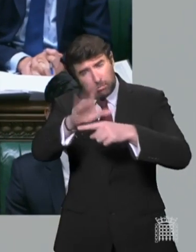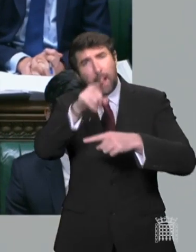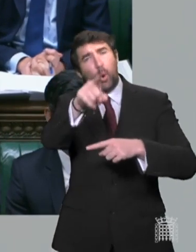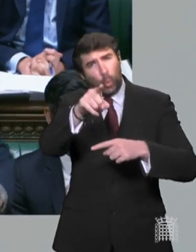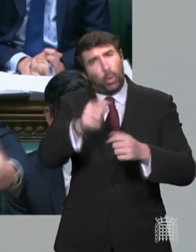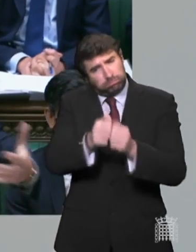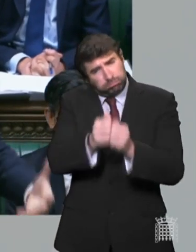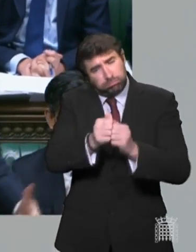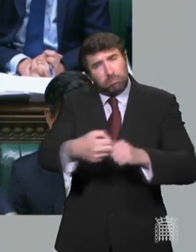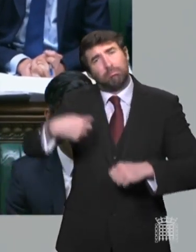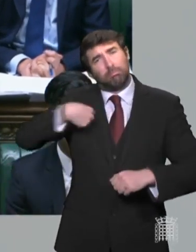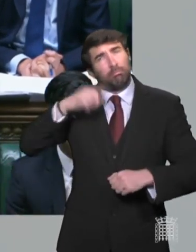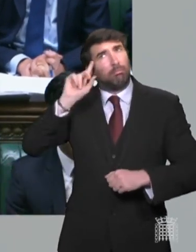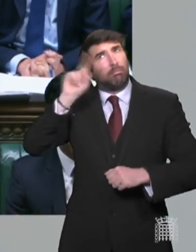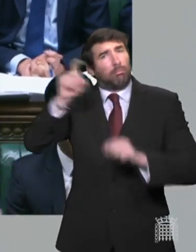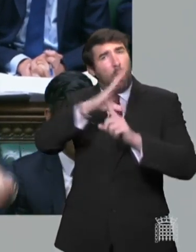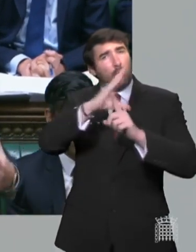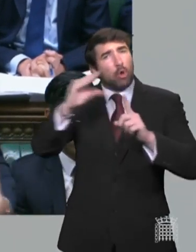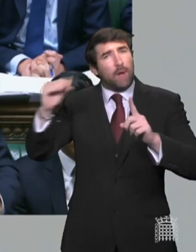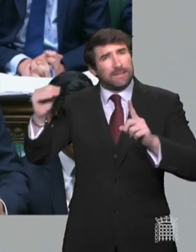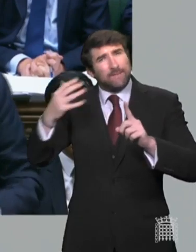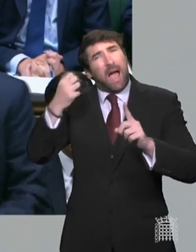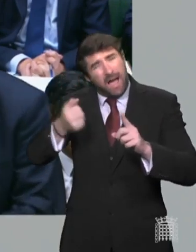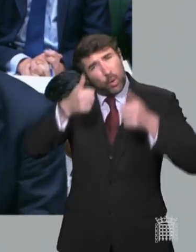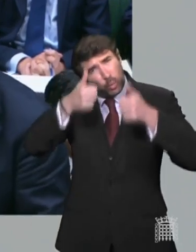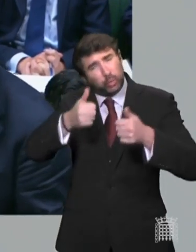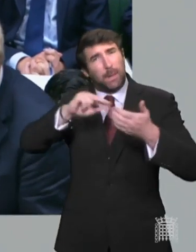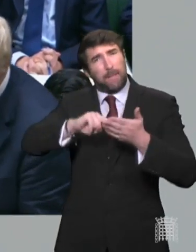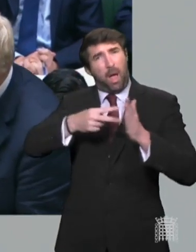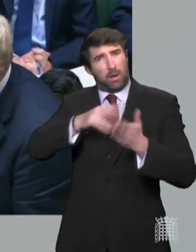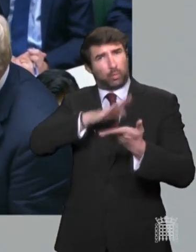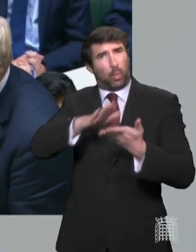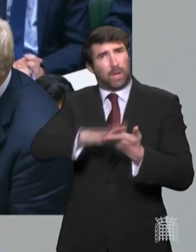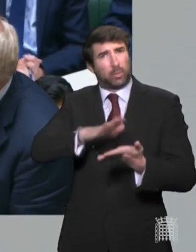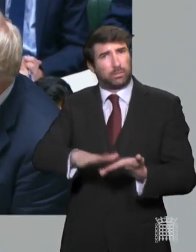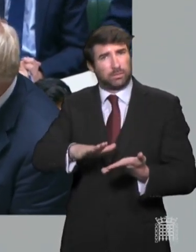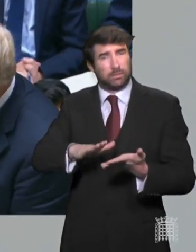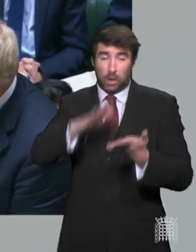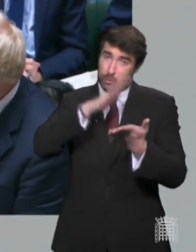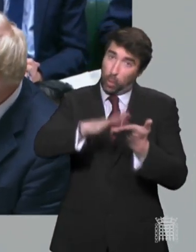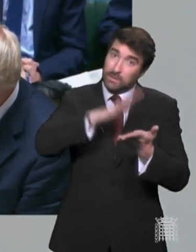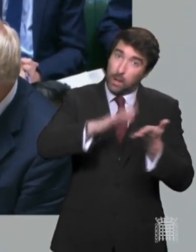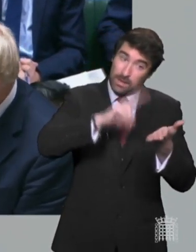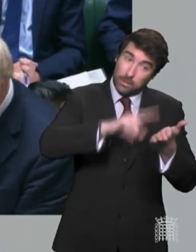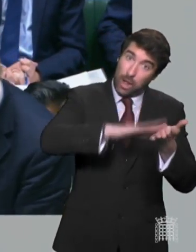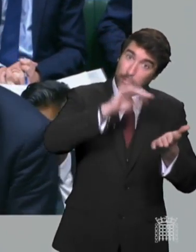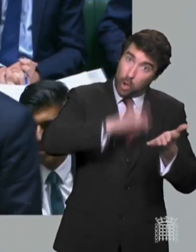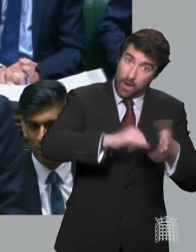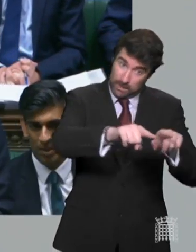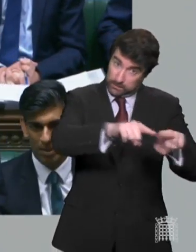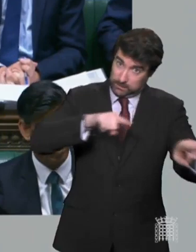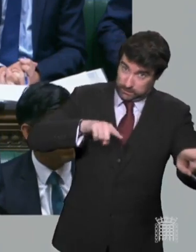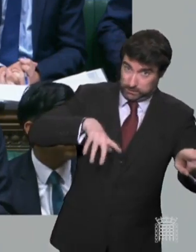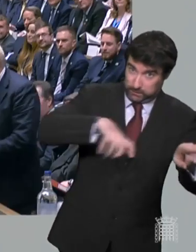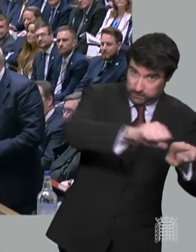the NHS, the problem of delayed discharges, is to fix the crisis in social care as well, which Labour failed to address